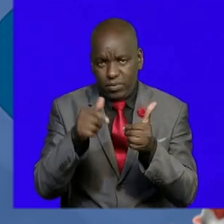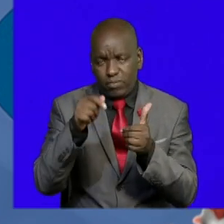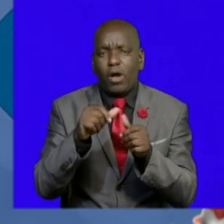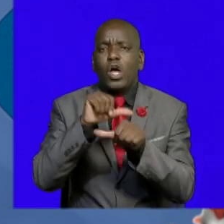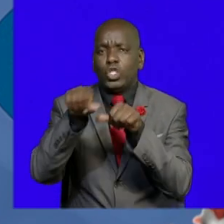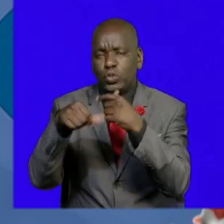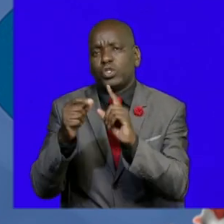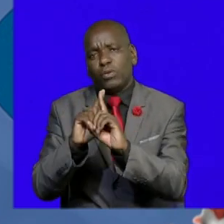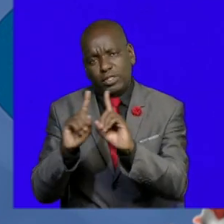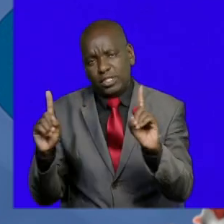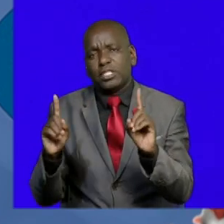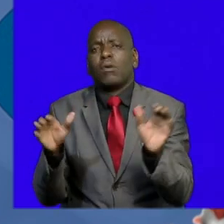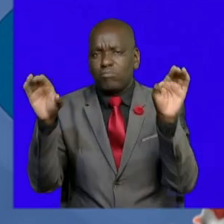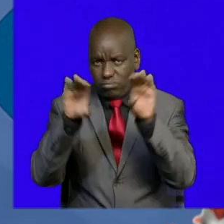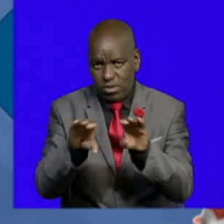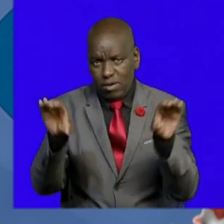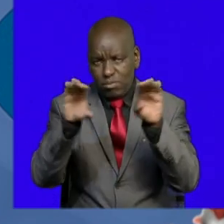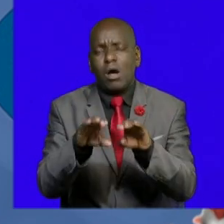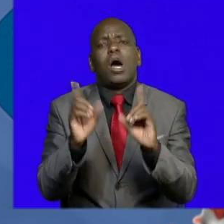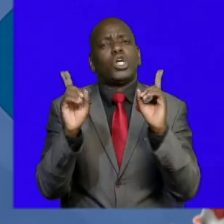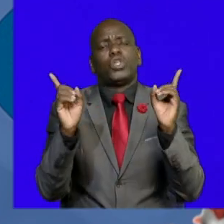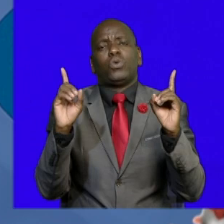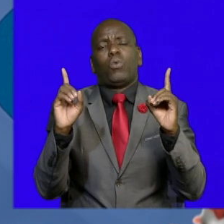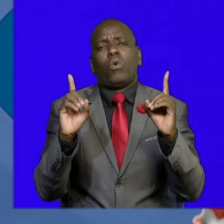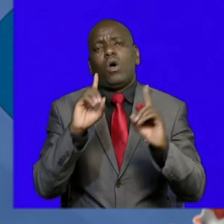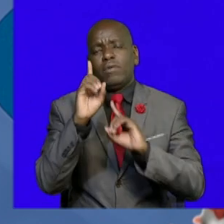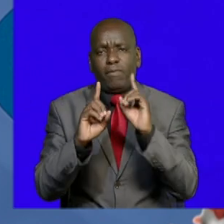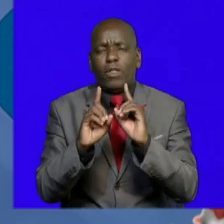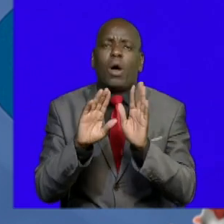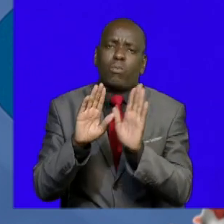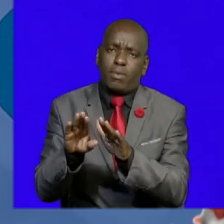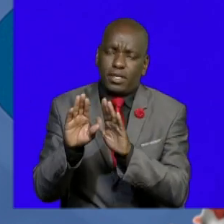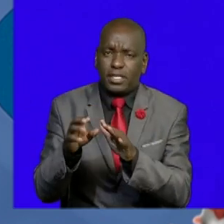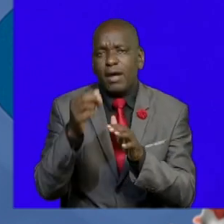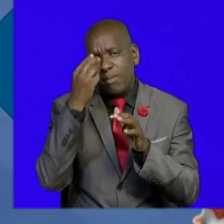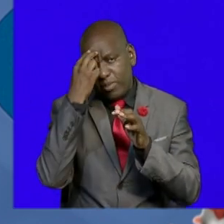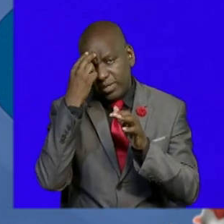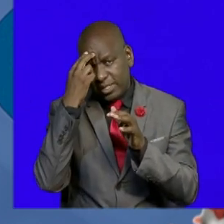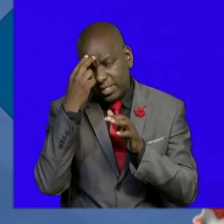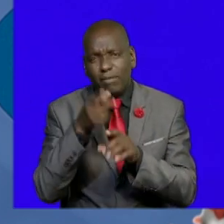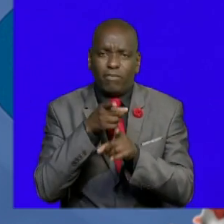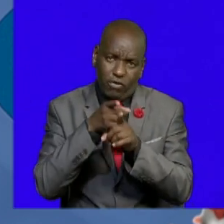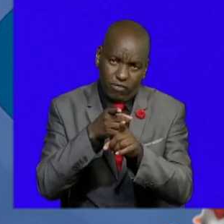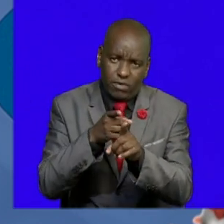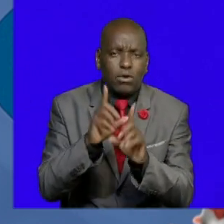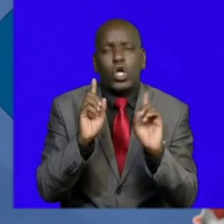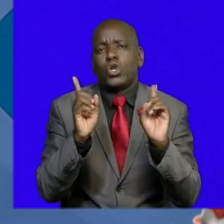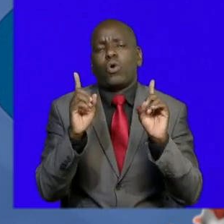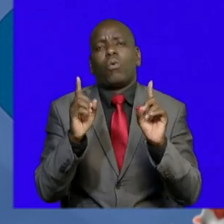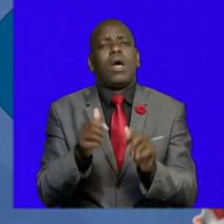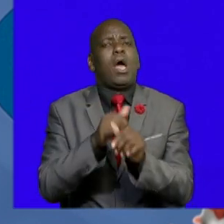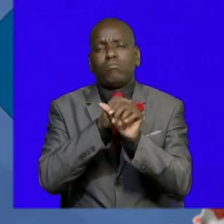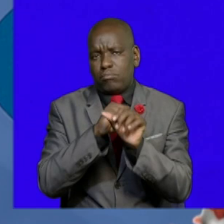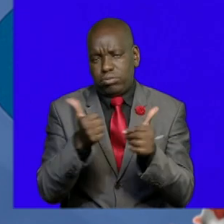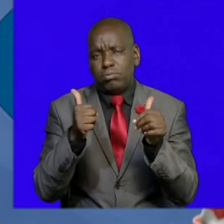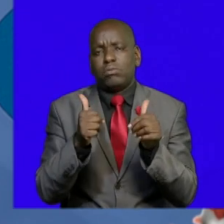course social distancing, avoiding those crowds, and again without waiting for the police to chase us up, is a